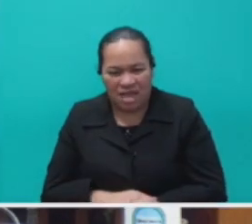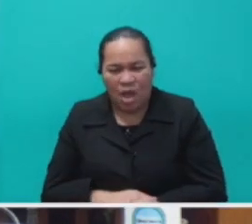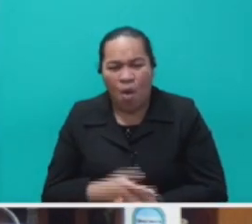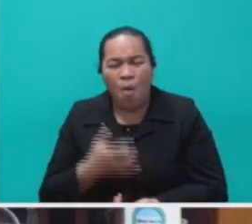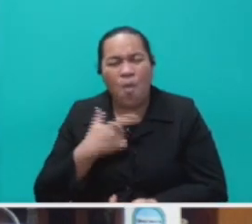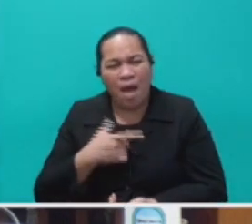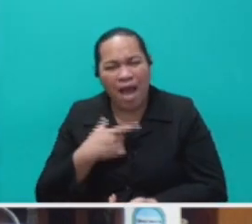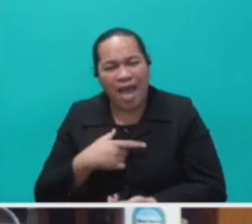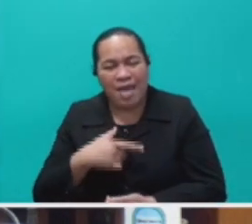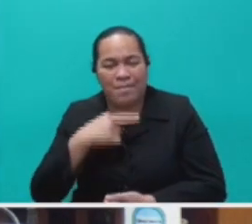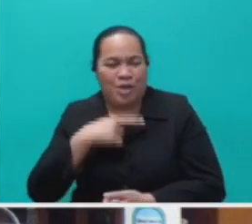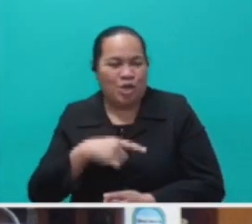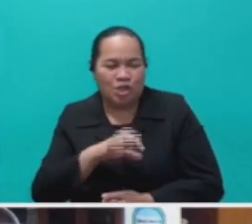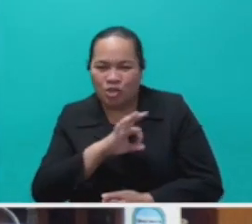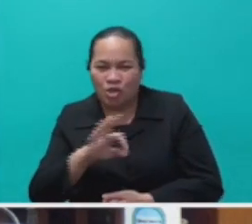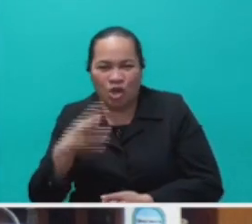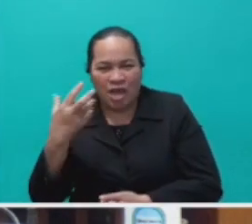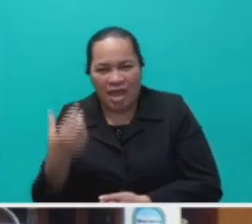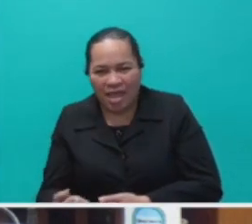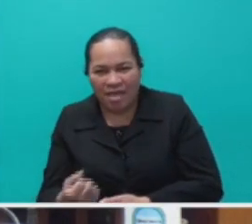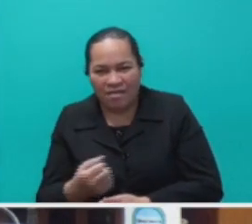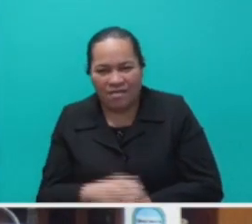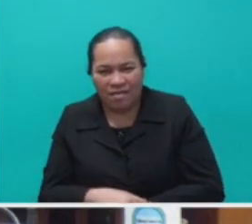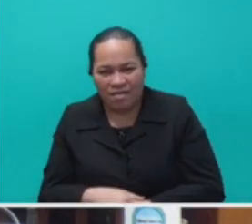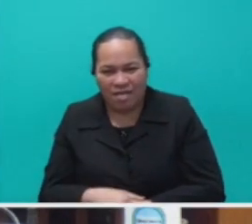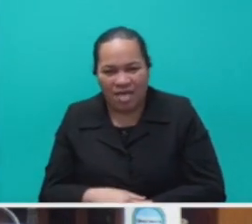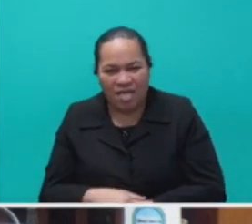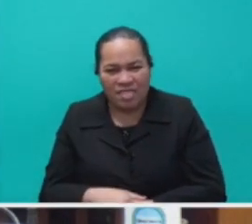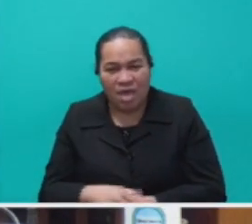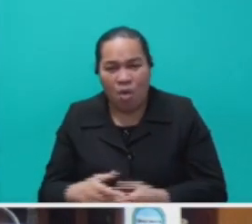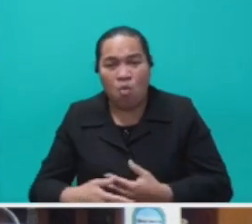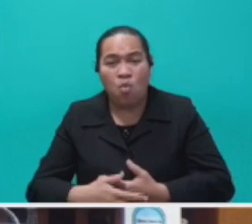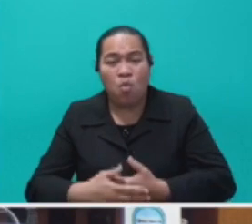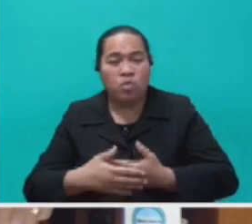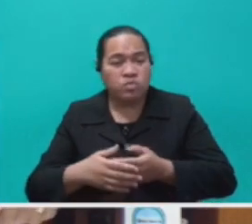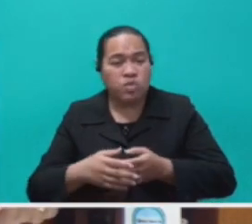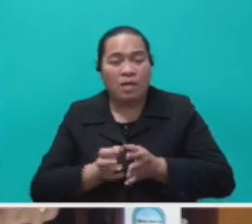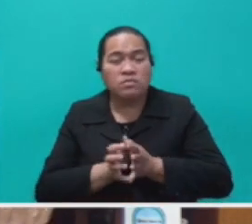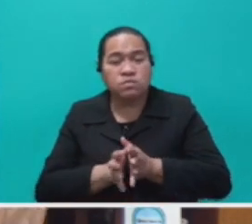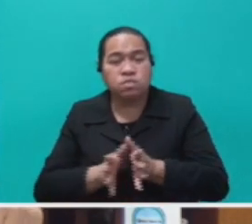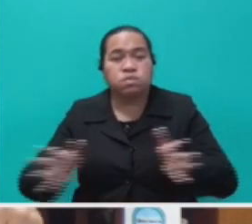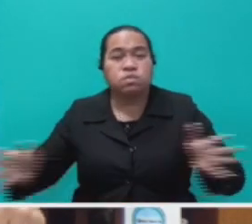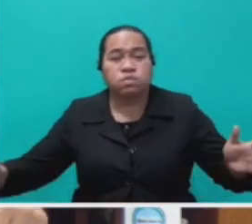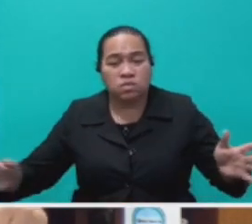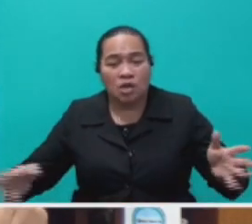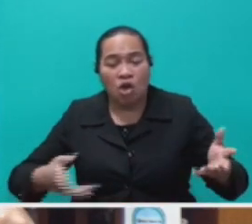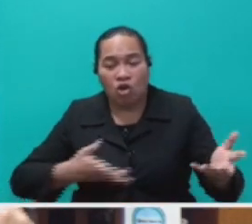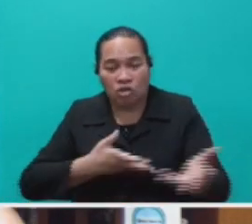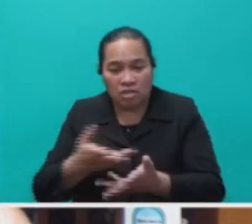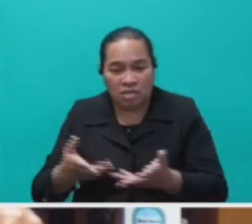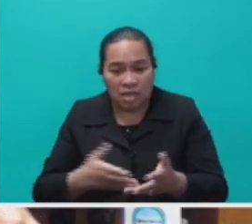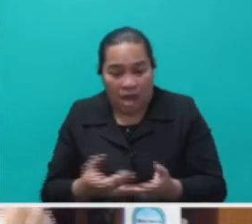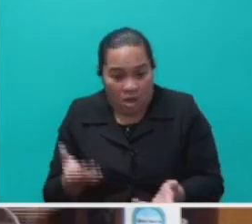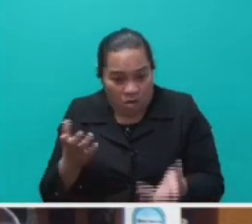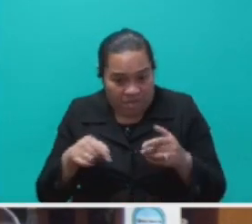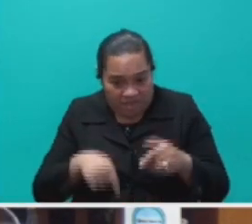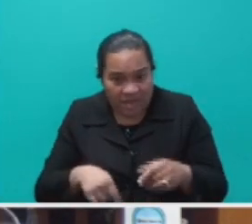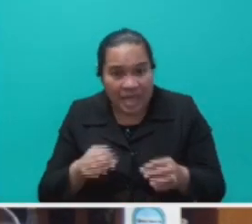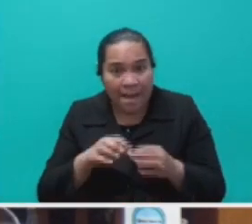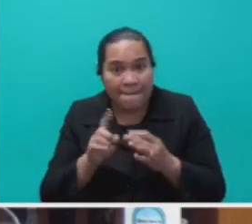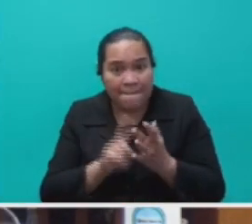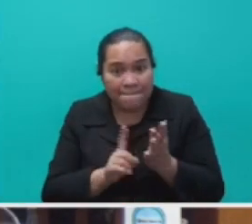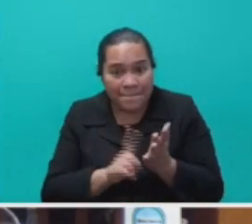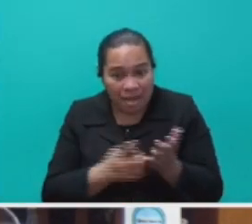have, Mr. Speaker, the wide consultation that this bill has had in this House today,